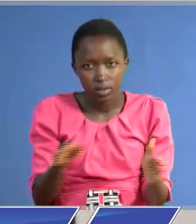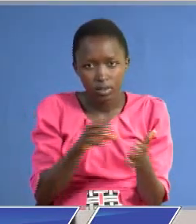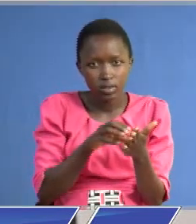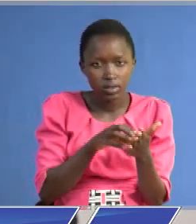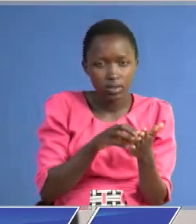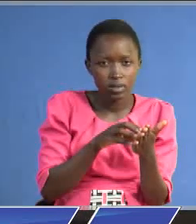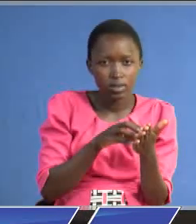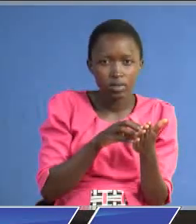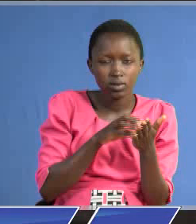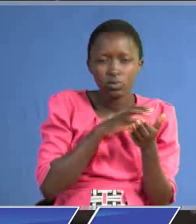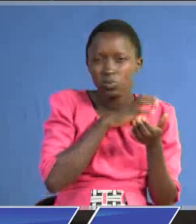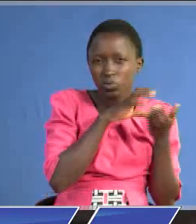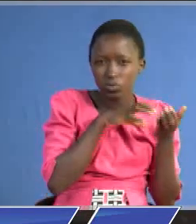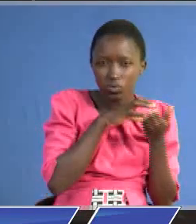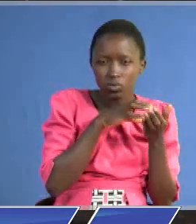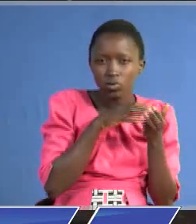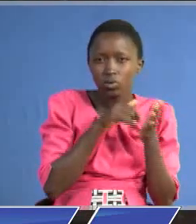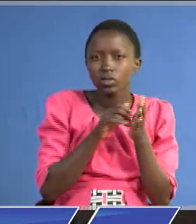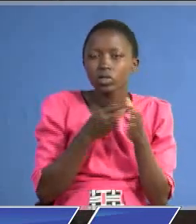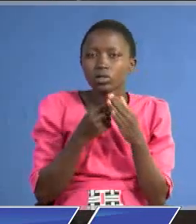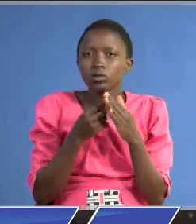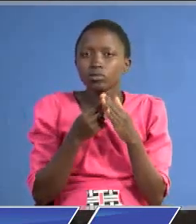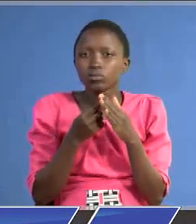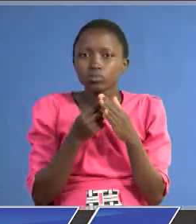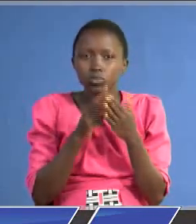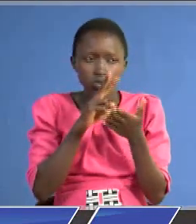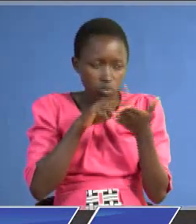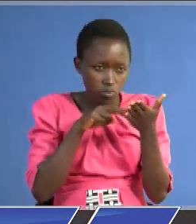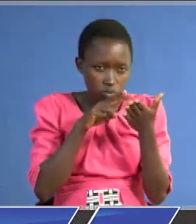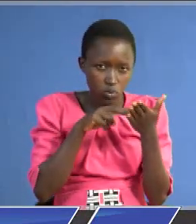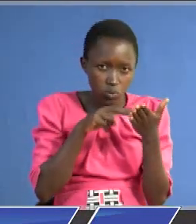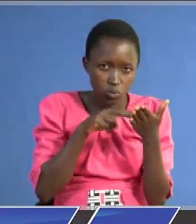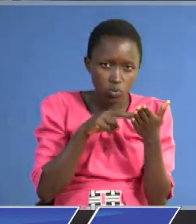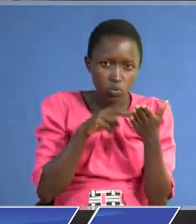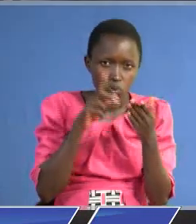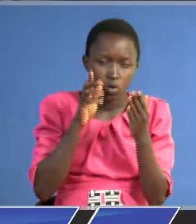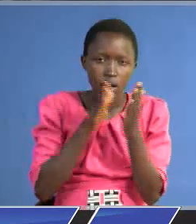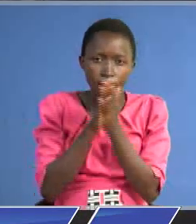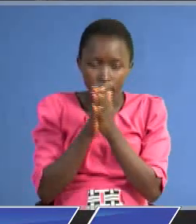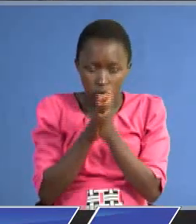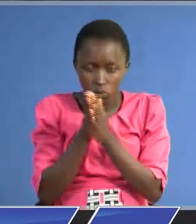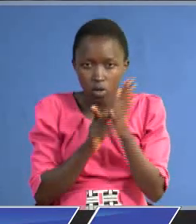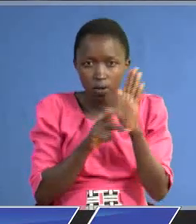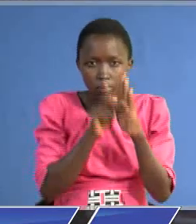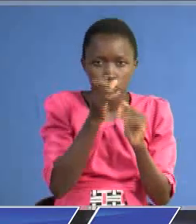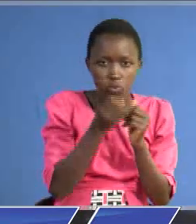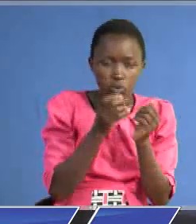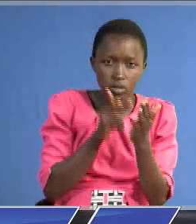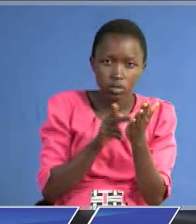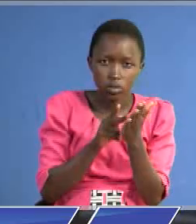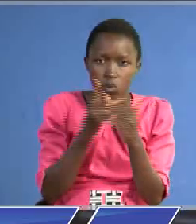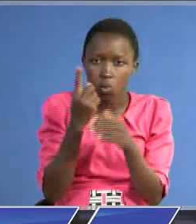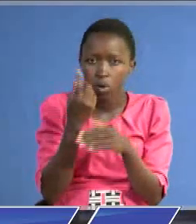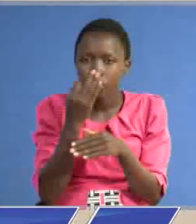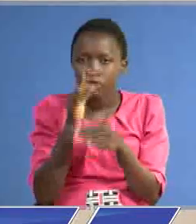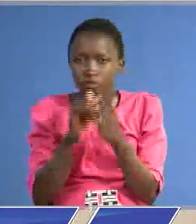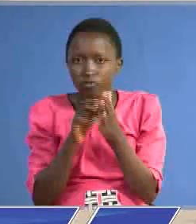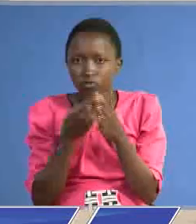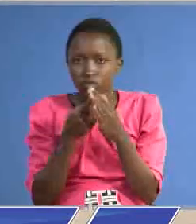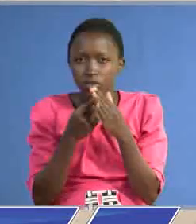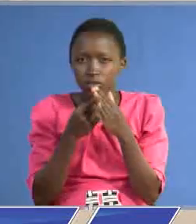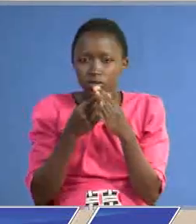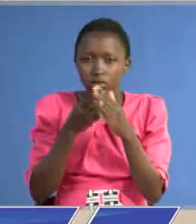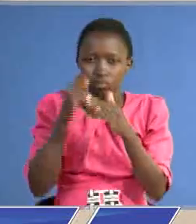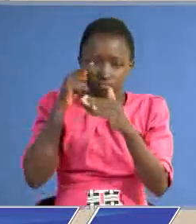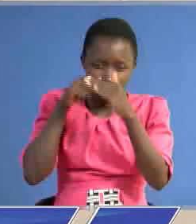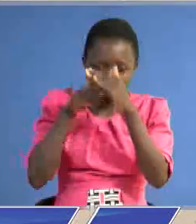quite complex. The Astronomy Observatory is an ambitious project to be located in one of the